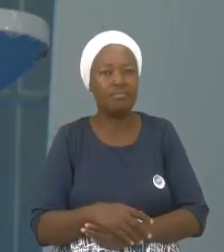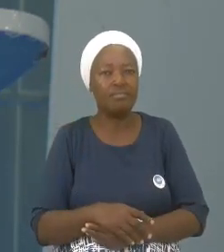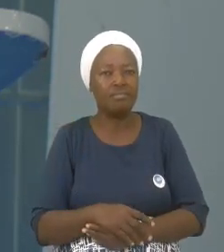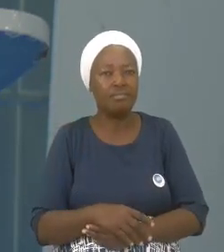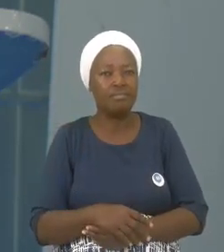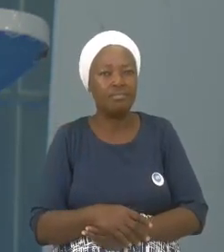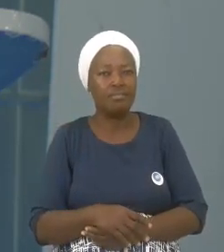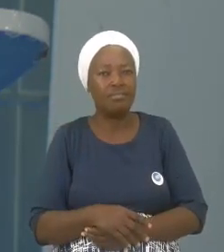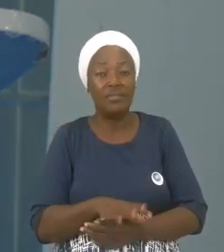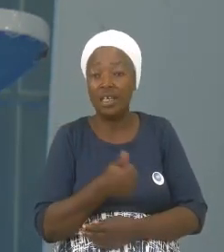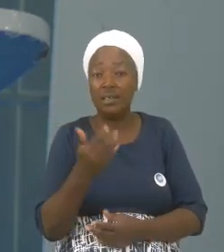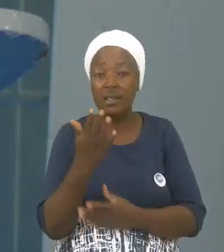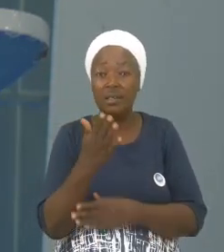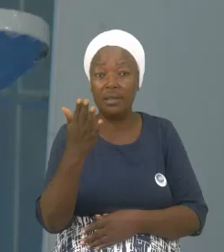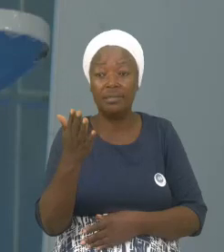Any hand there?